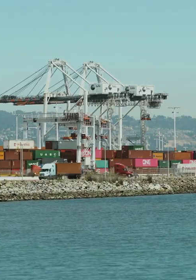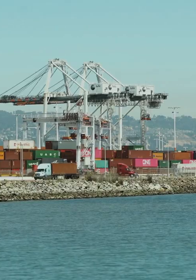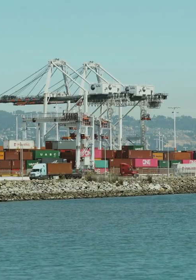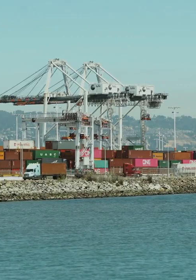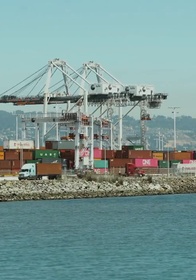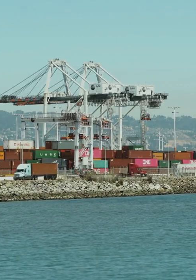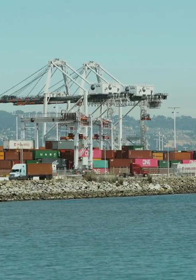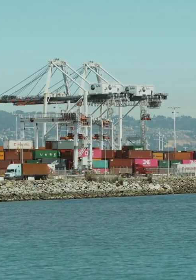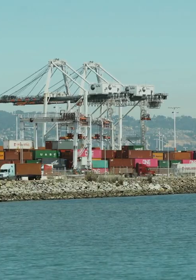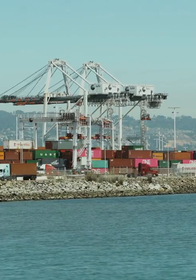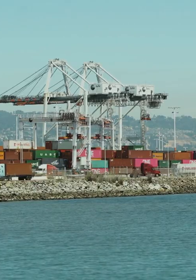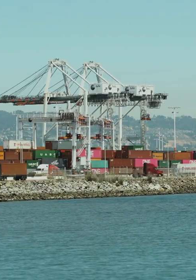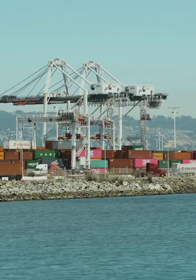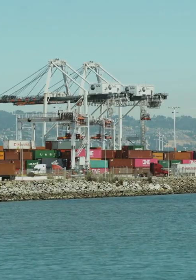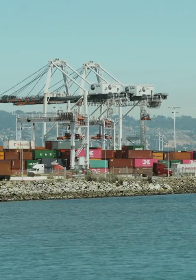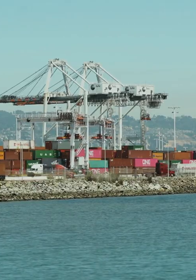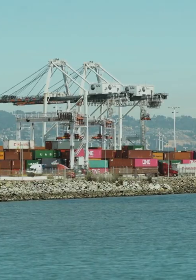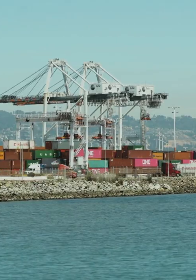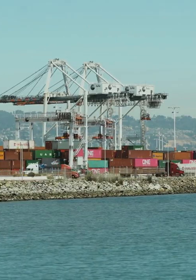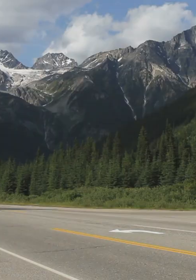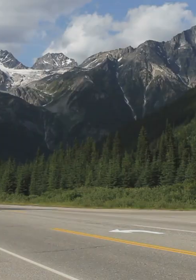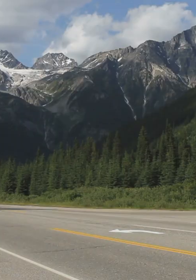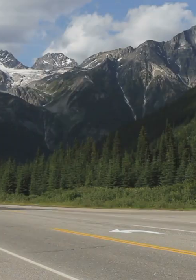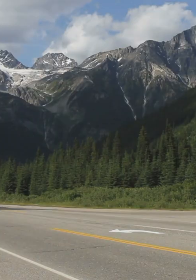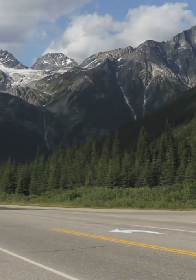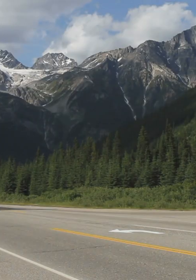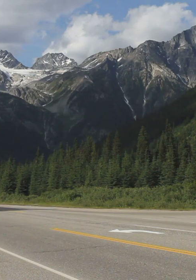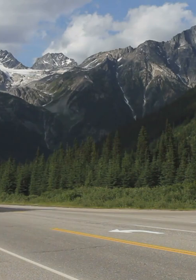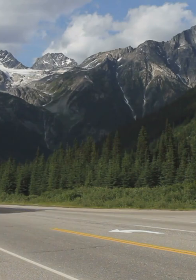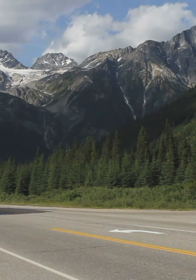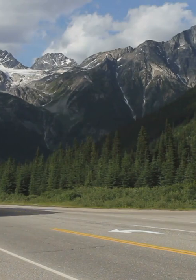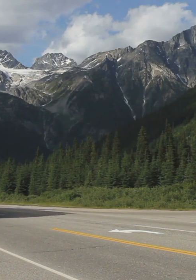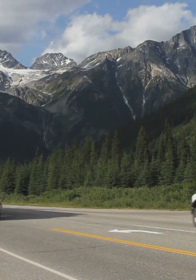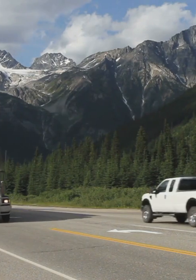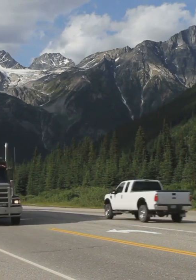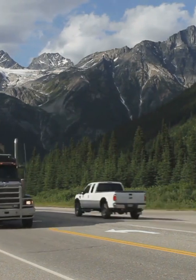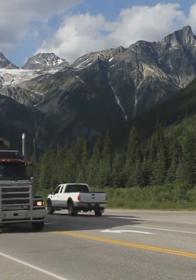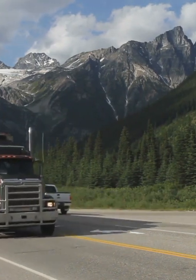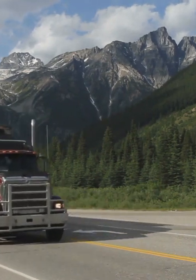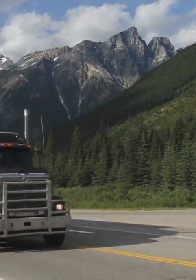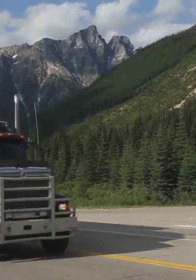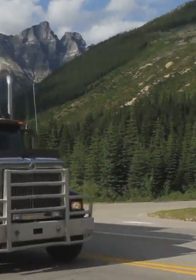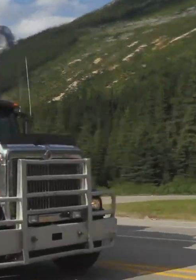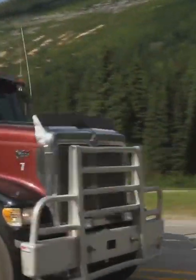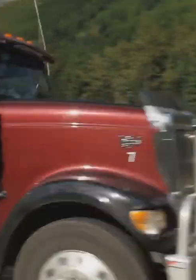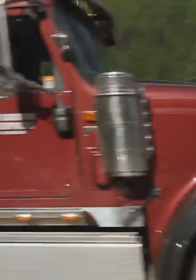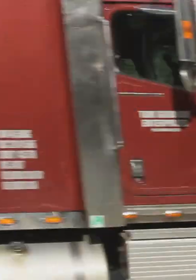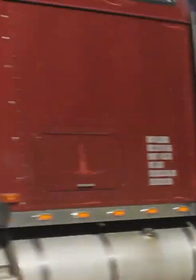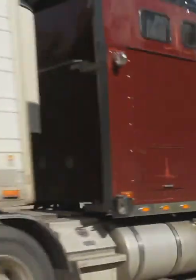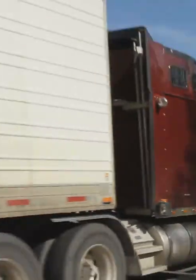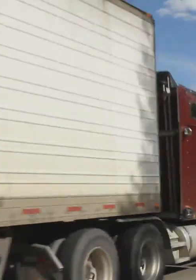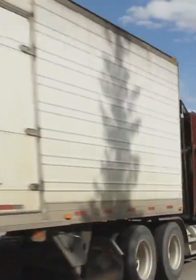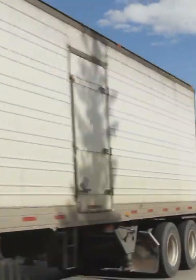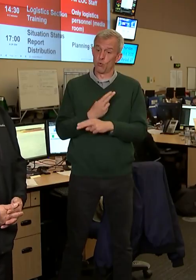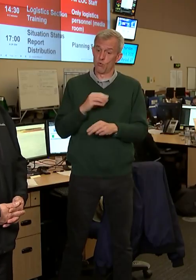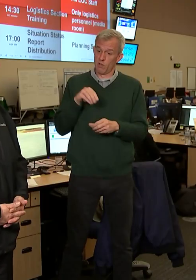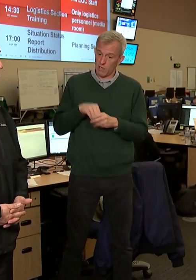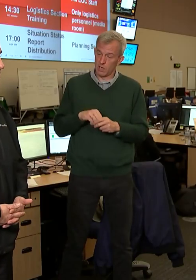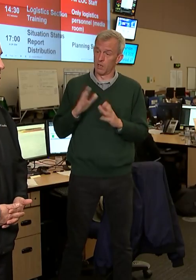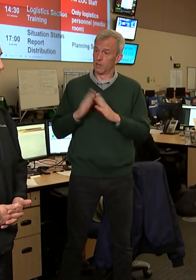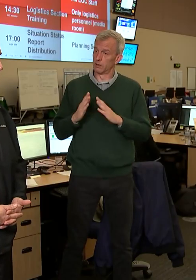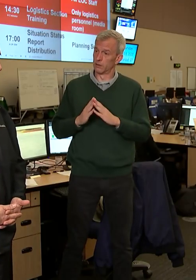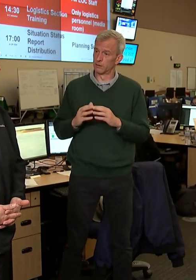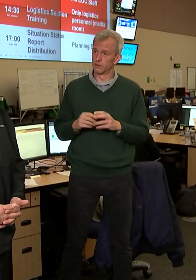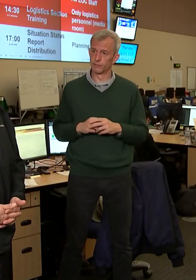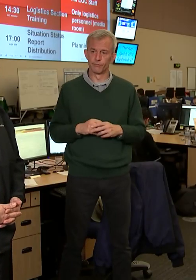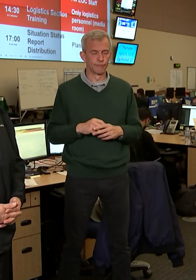we receive here to Los Angeles and what we send out of Los Angeles, as well as what we use within the city of Los Angeles. And